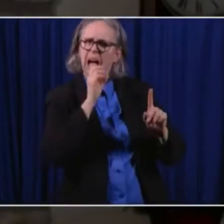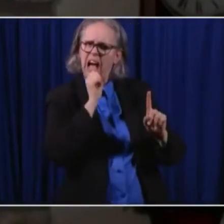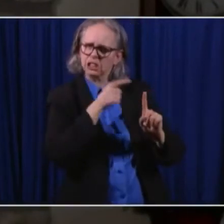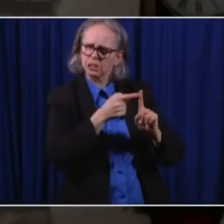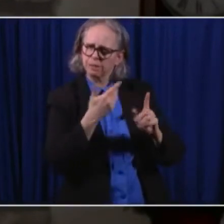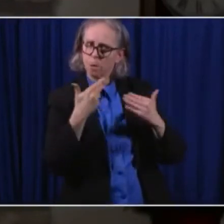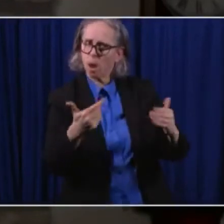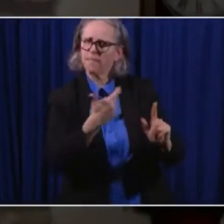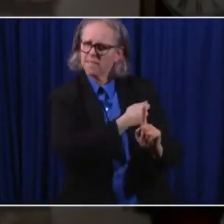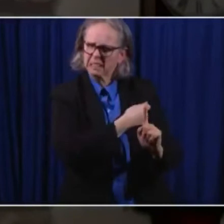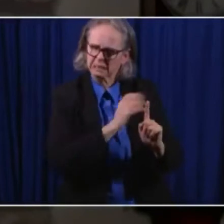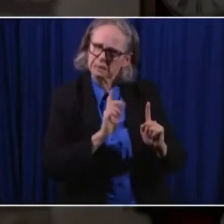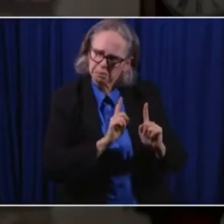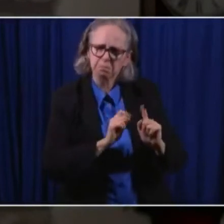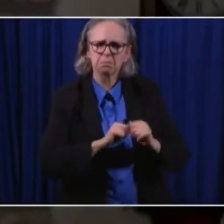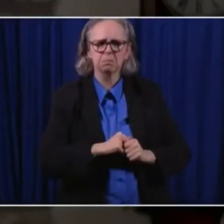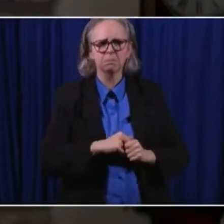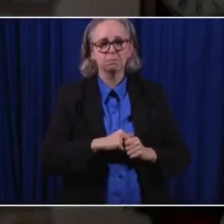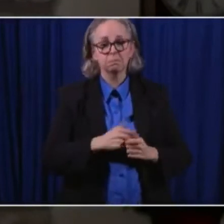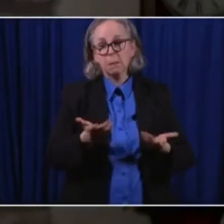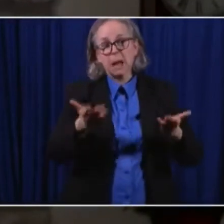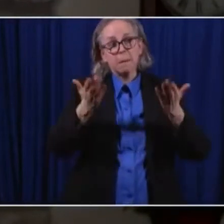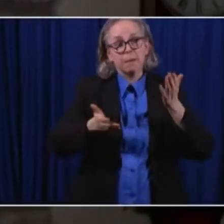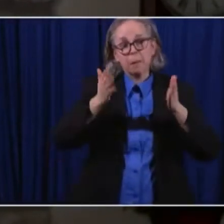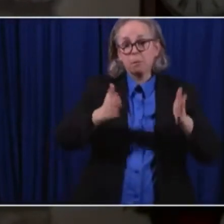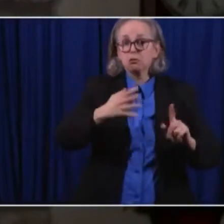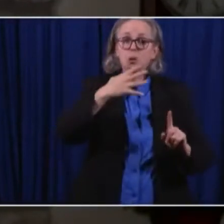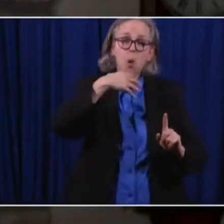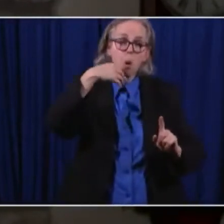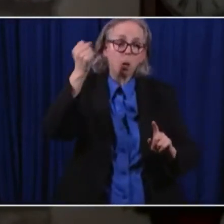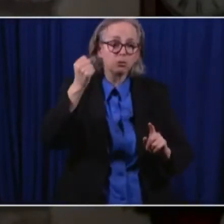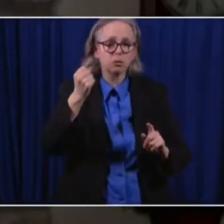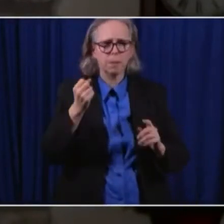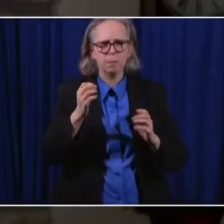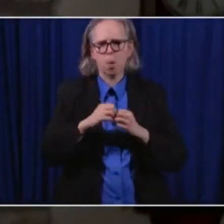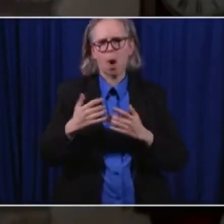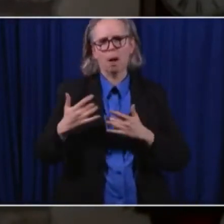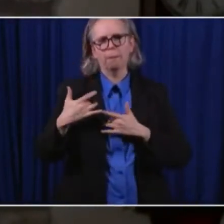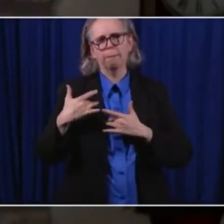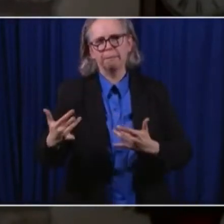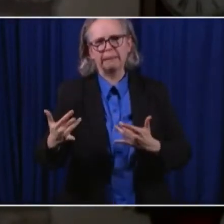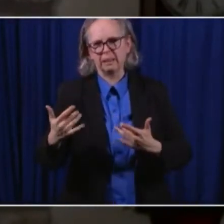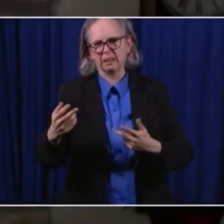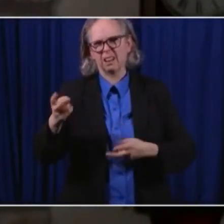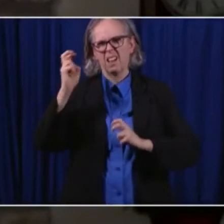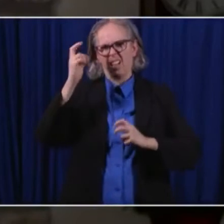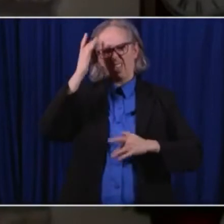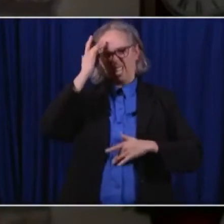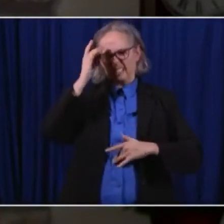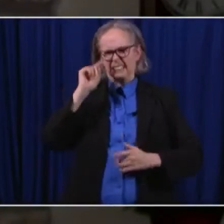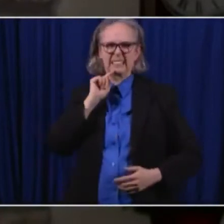your susceptibility. And now we know that we can have a 30-year-old who dies. We know we can have